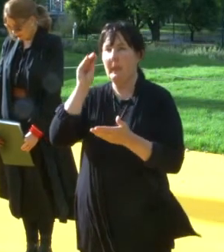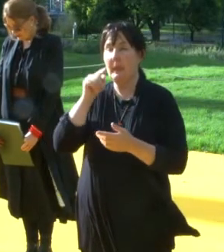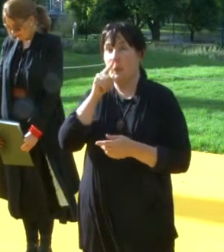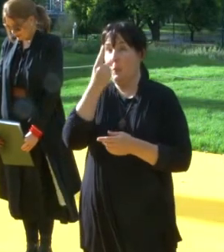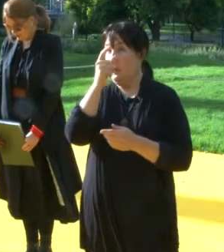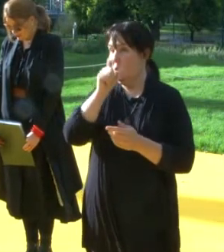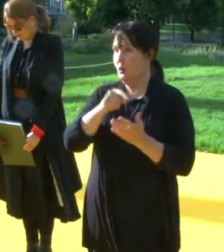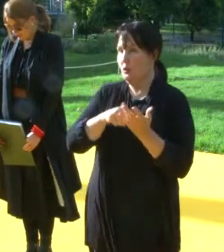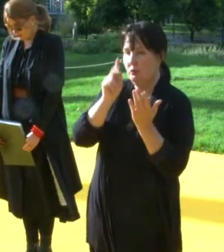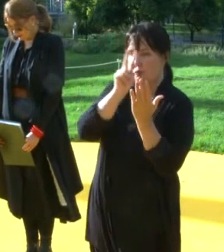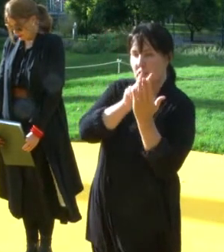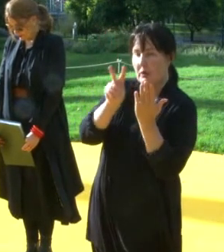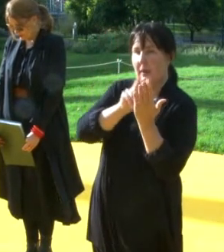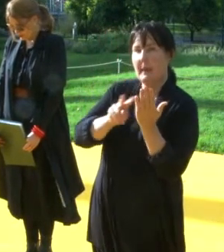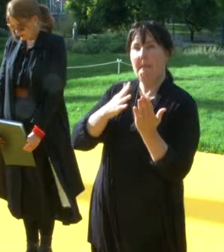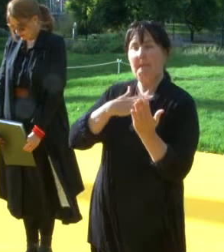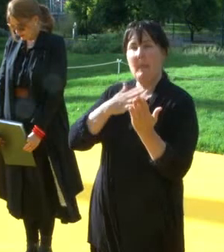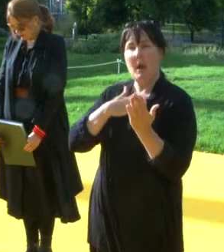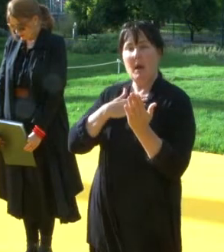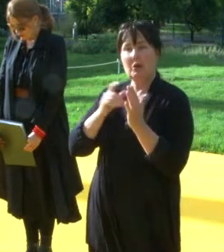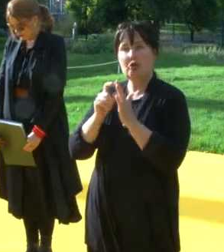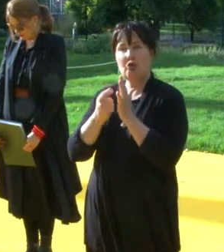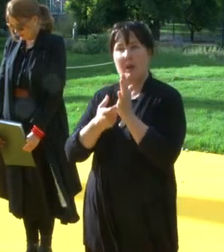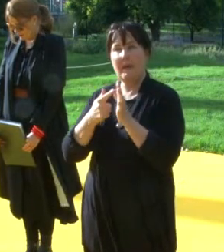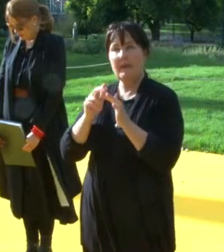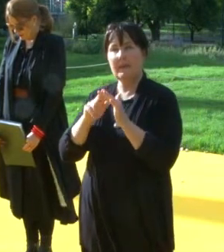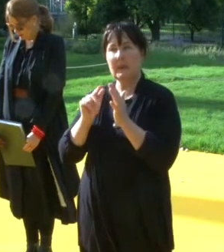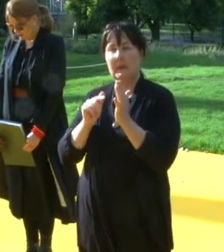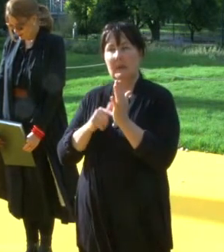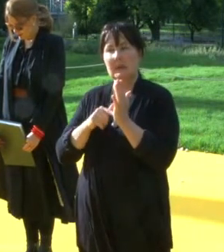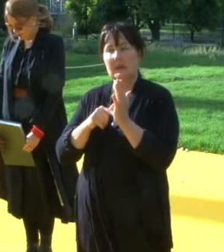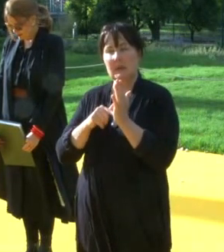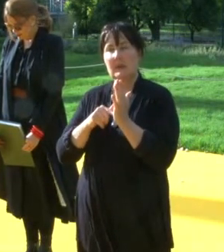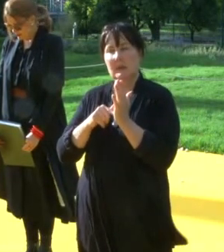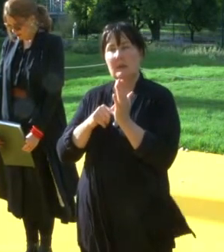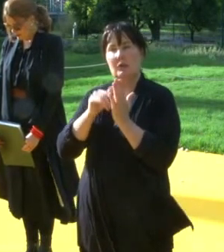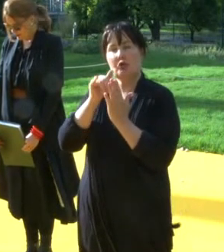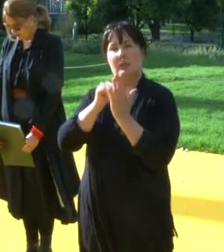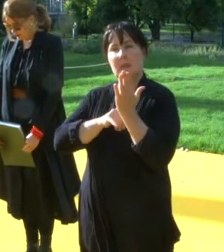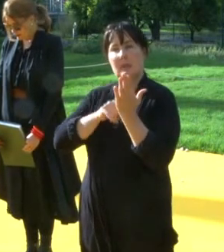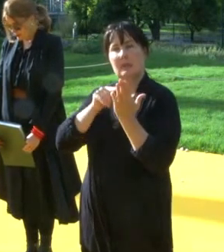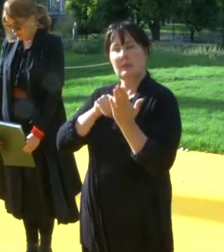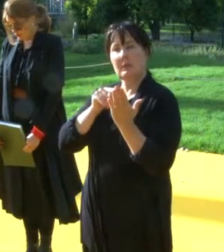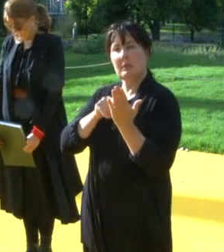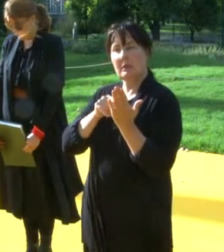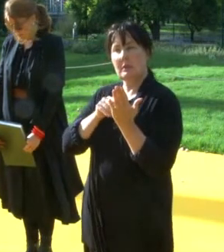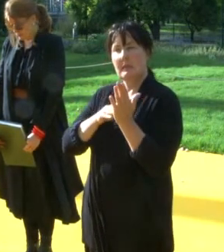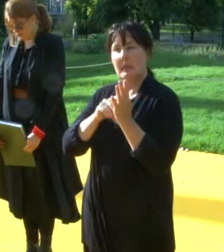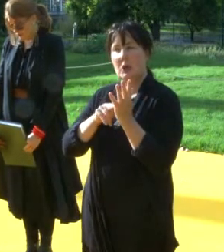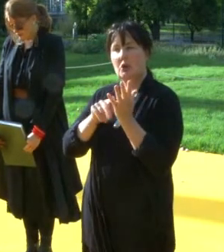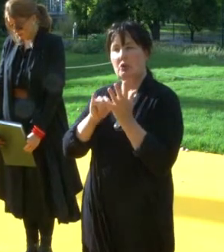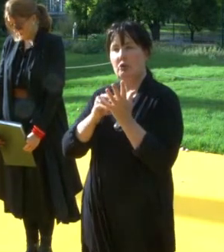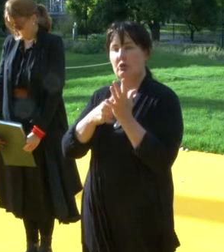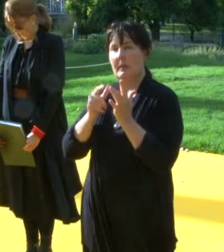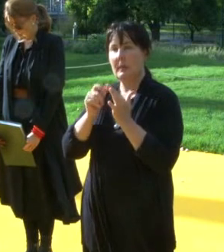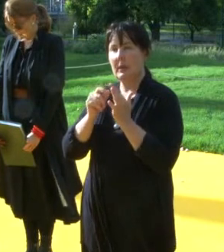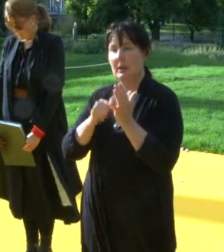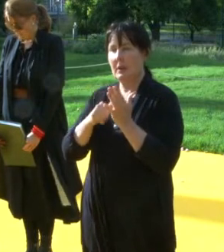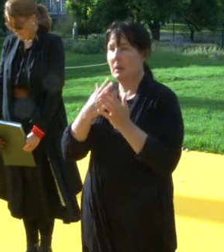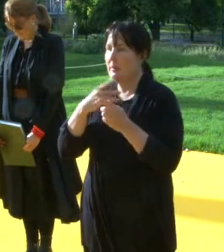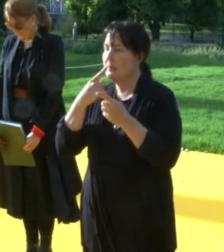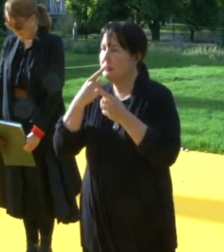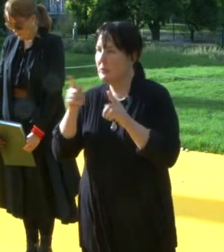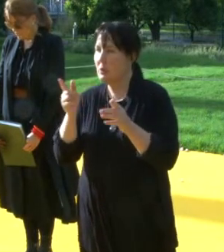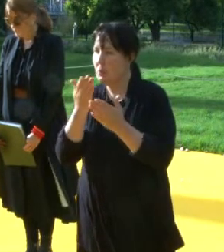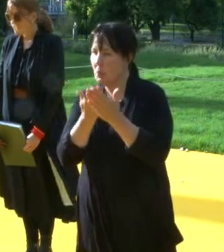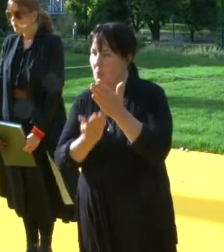manuscript. I hope that any aspiring Muslim women writers witness this moment as confirmation that their stories do matter and deserve